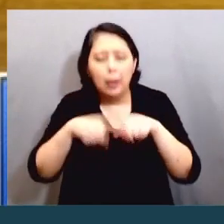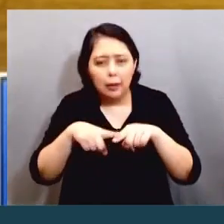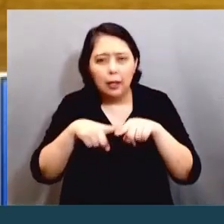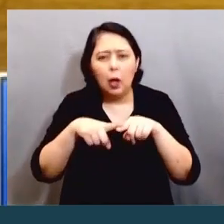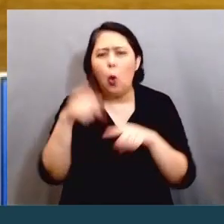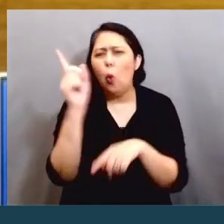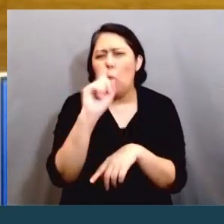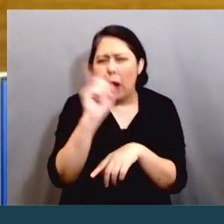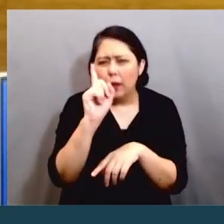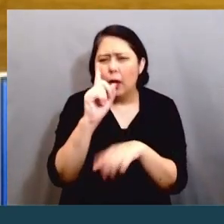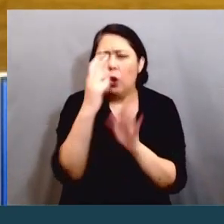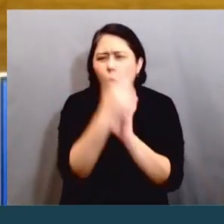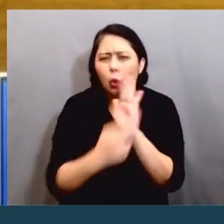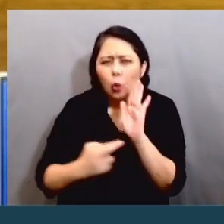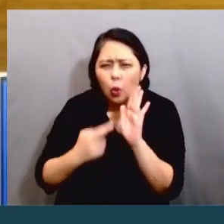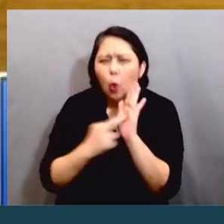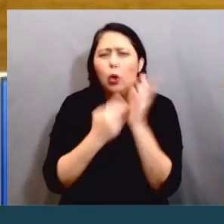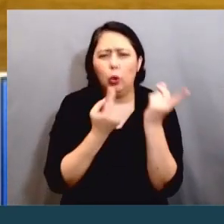and maintaining